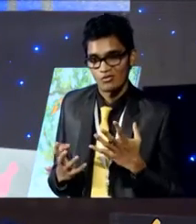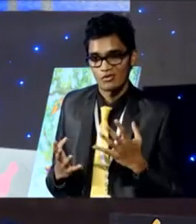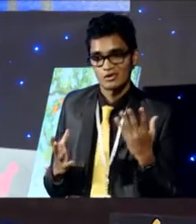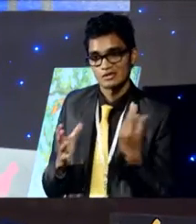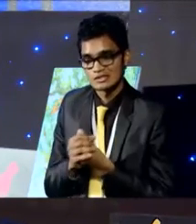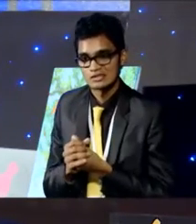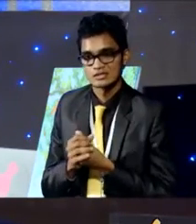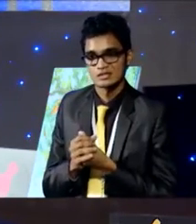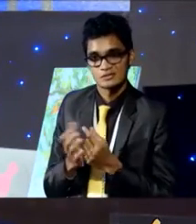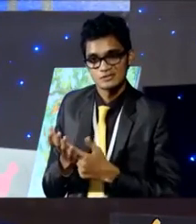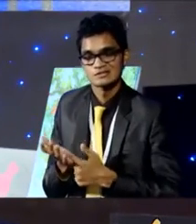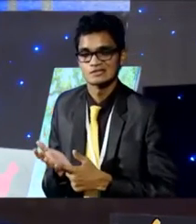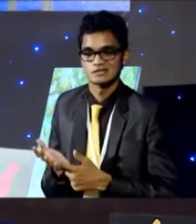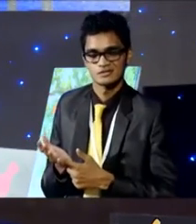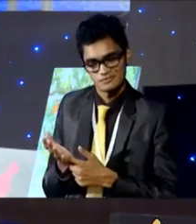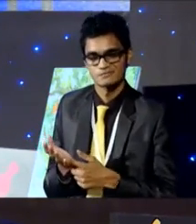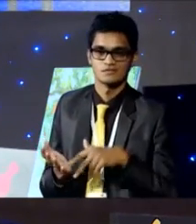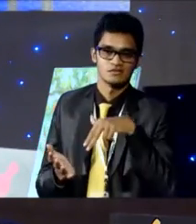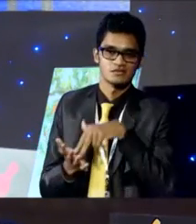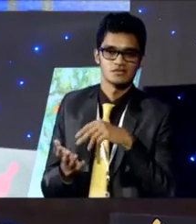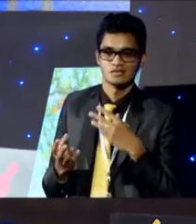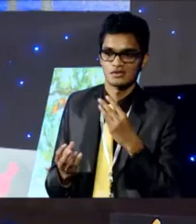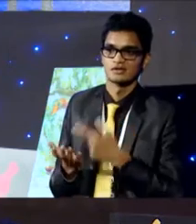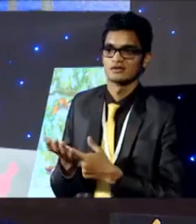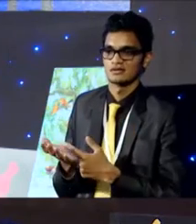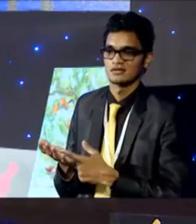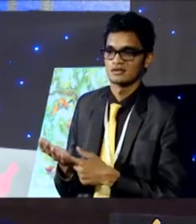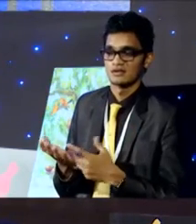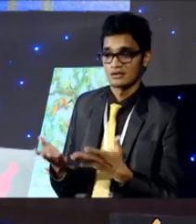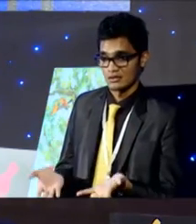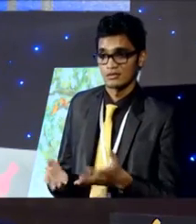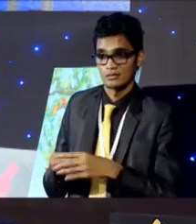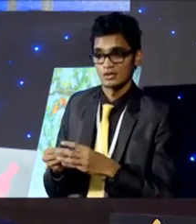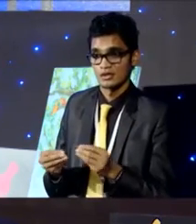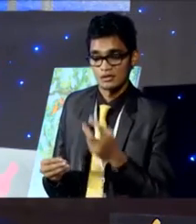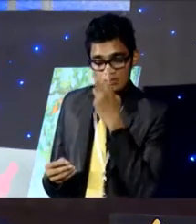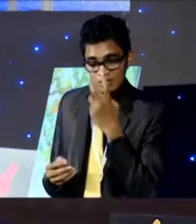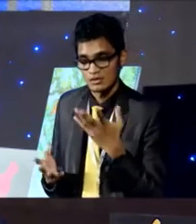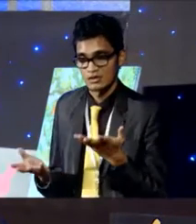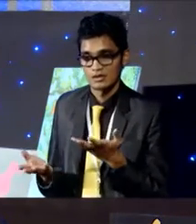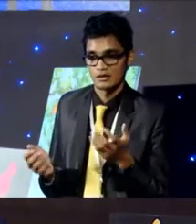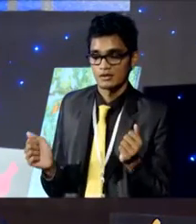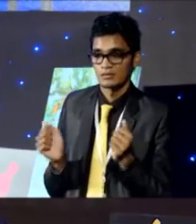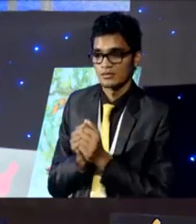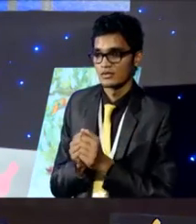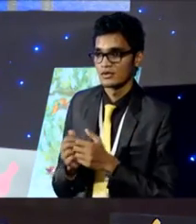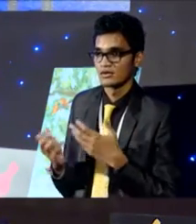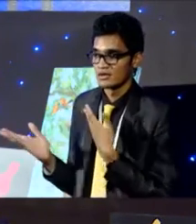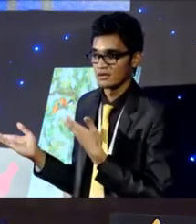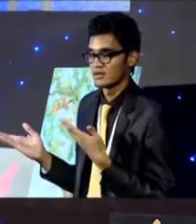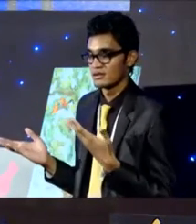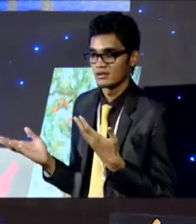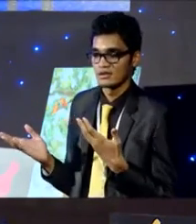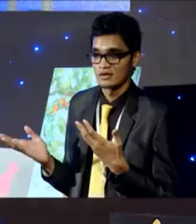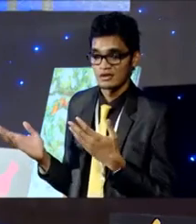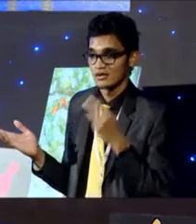value because I remember once I came to Bangalore and I came across one blind girl and she was thanking me. Hey, thank you. And I